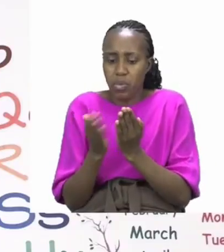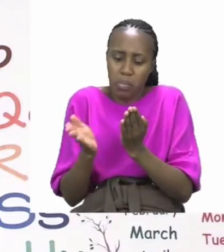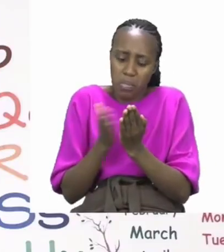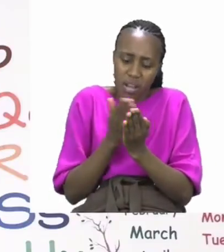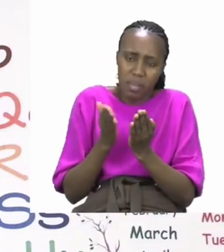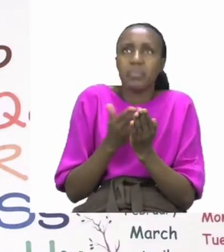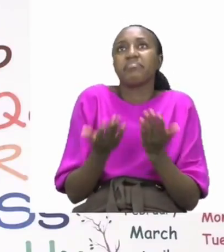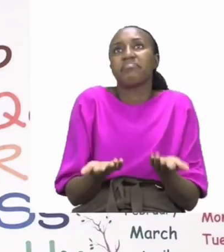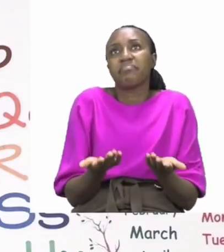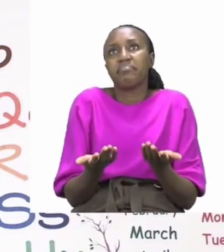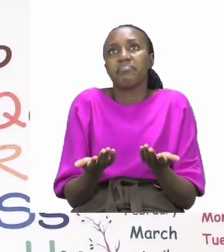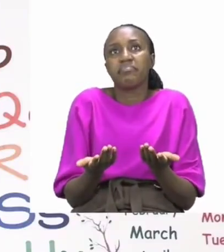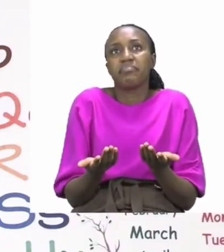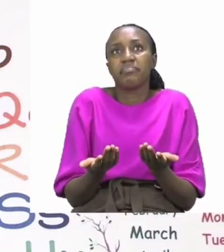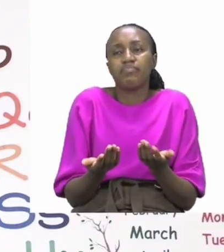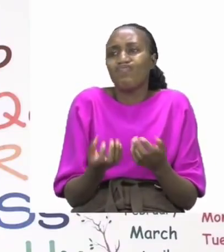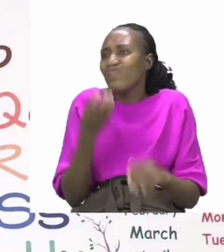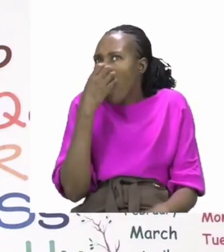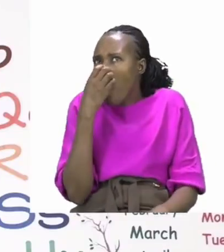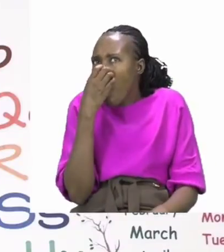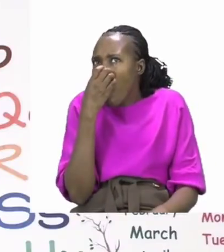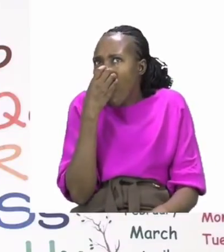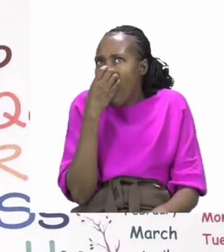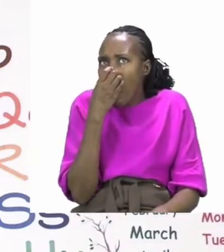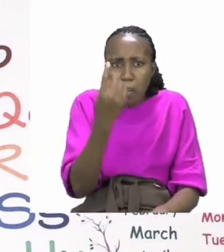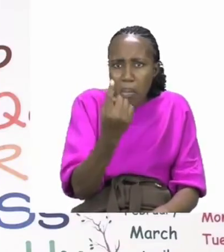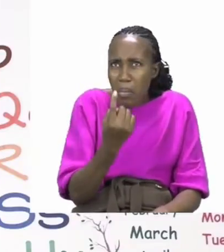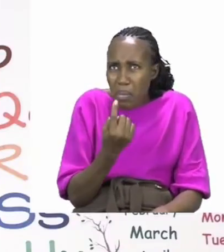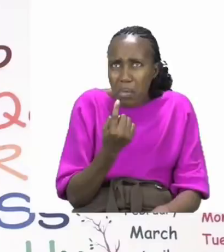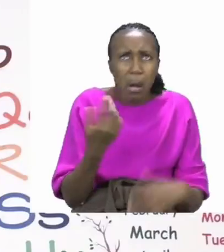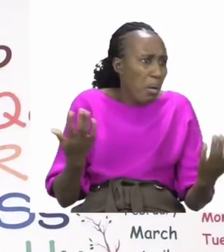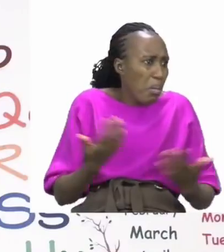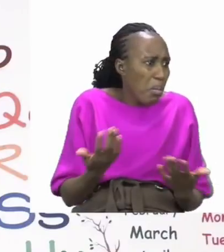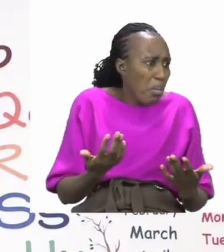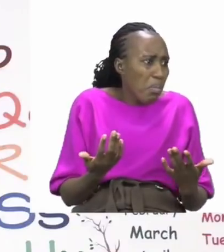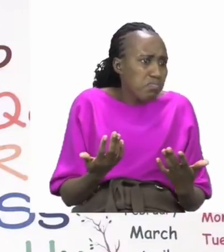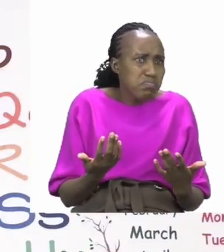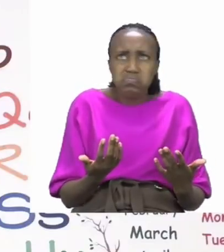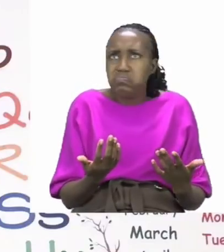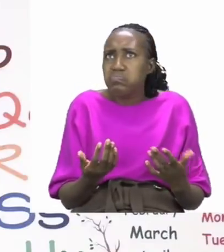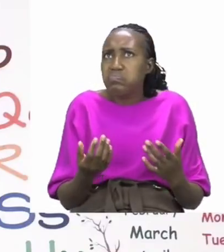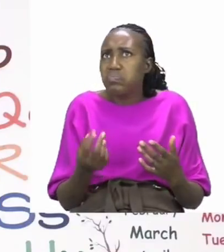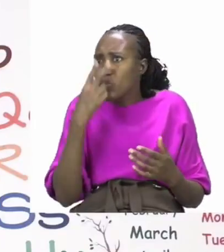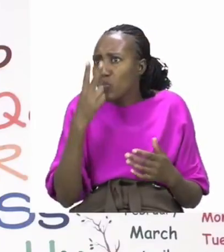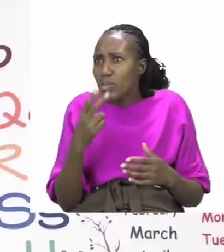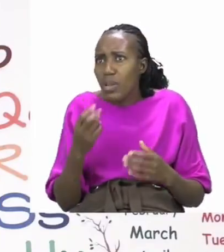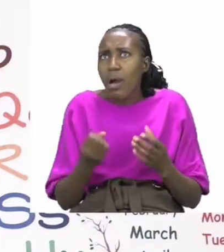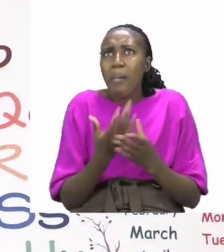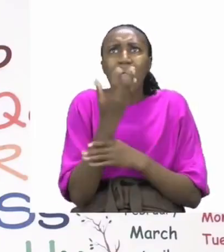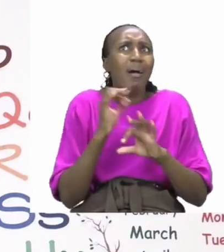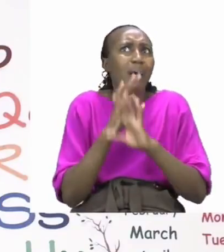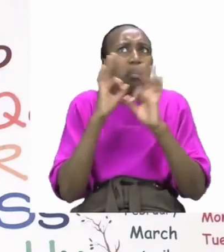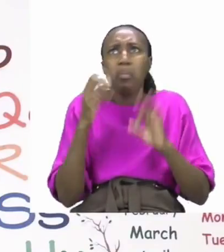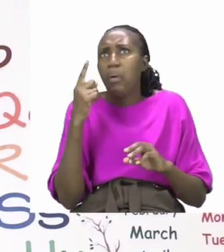else. I wonder, Zacky said he was going to come with me so that we can look at beautiful plants outside. But I haven't